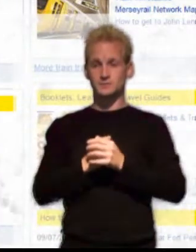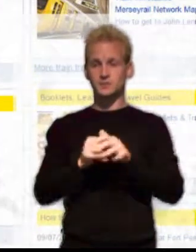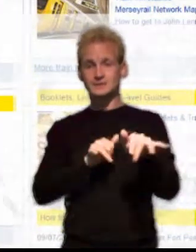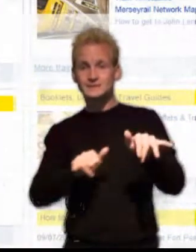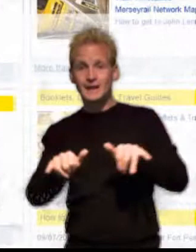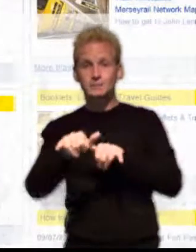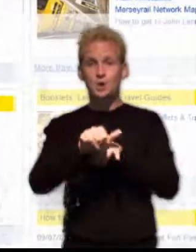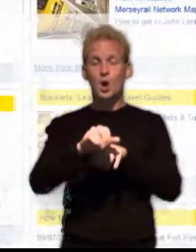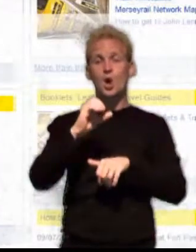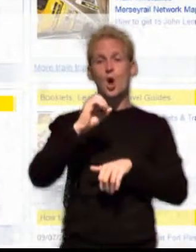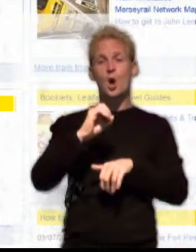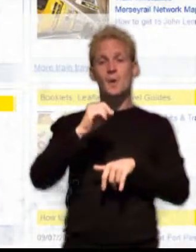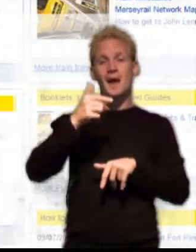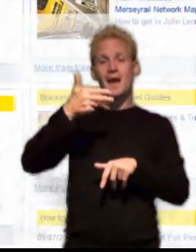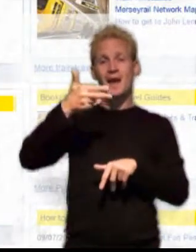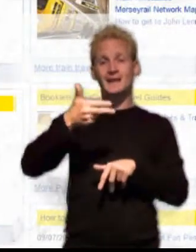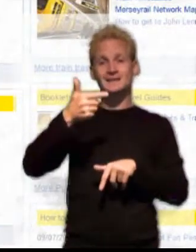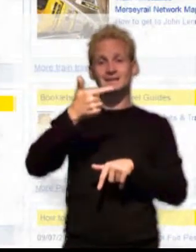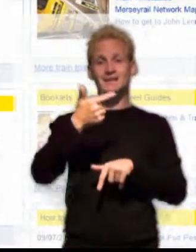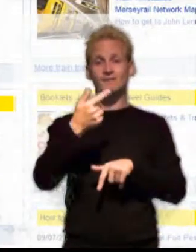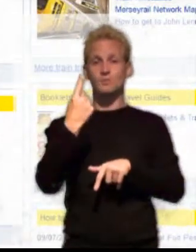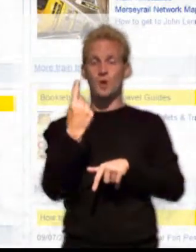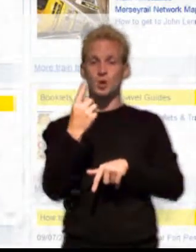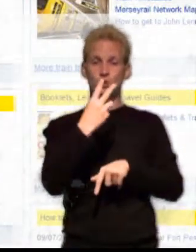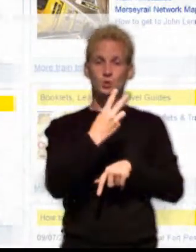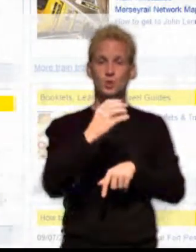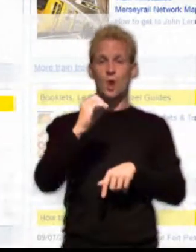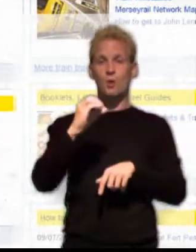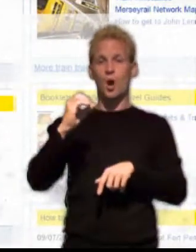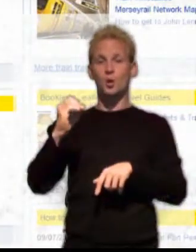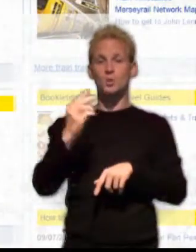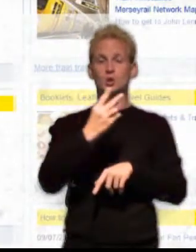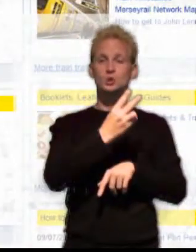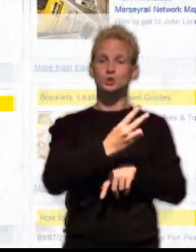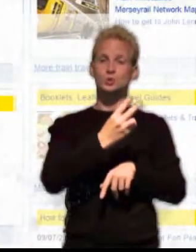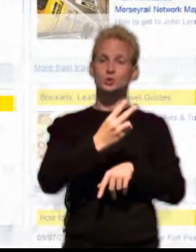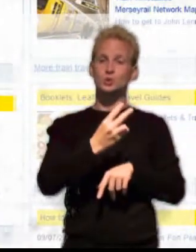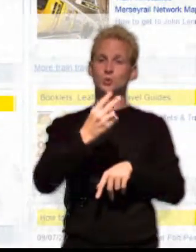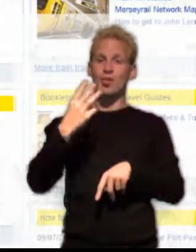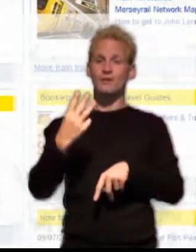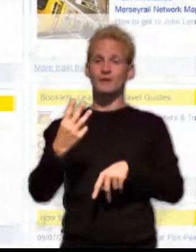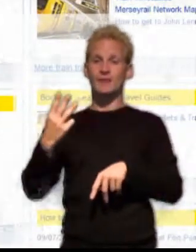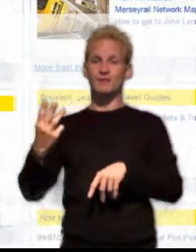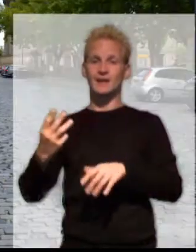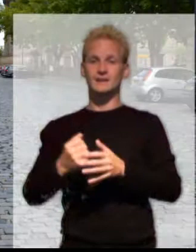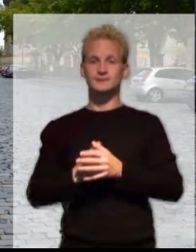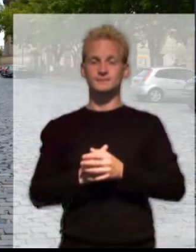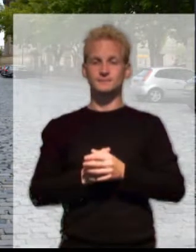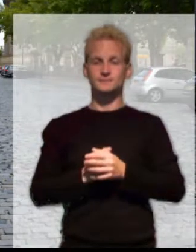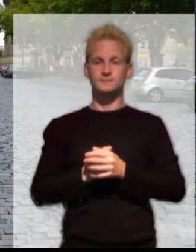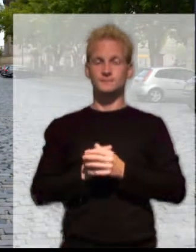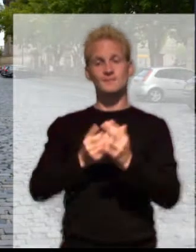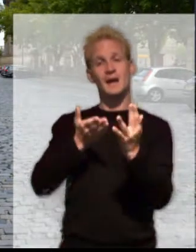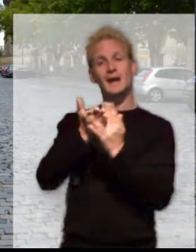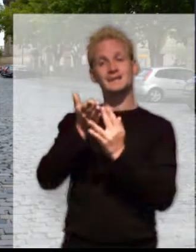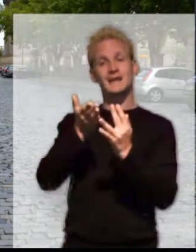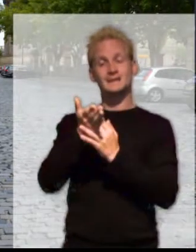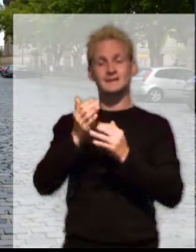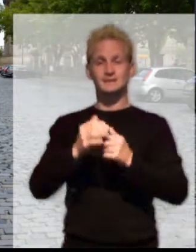Call 0871-200-2233 Access